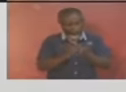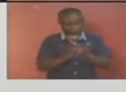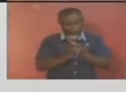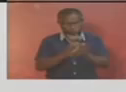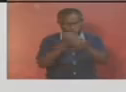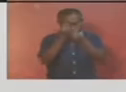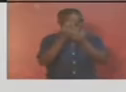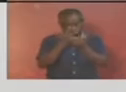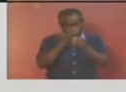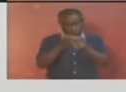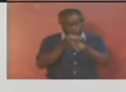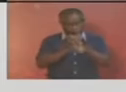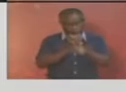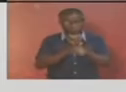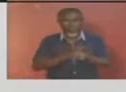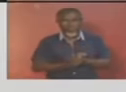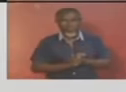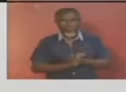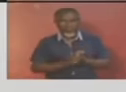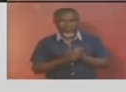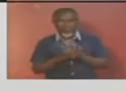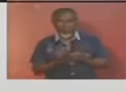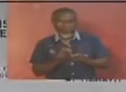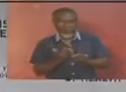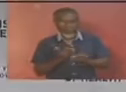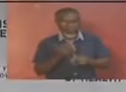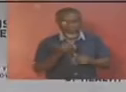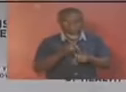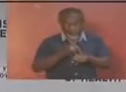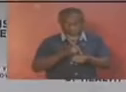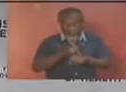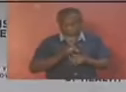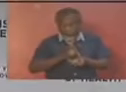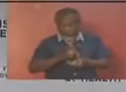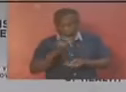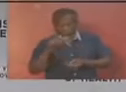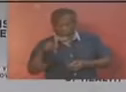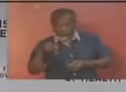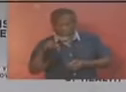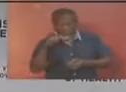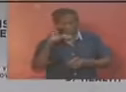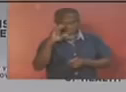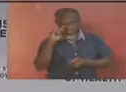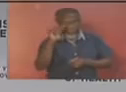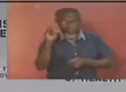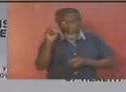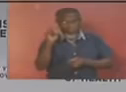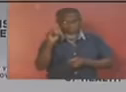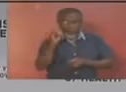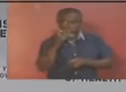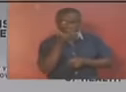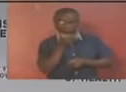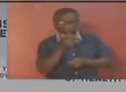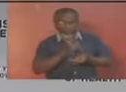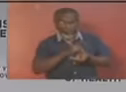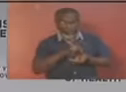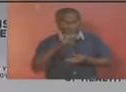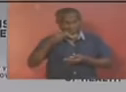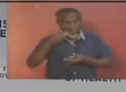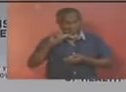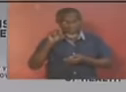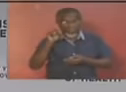answer your questions are Dr. Roshan Parasram, Chief Medical Officer, and Dr. Avery Hines, Technical Director